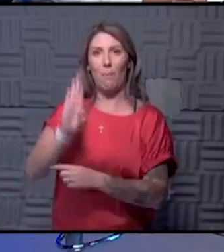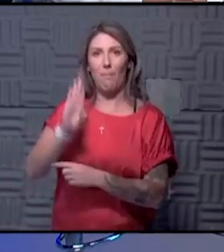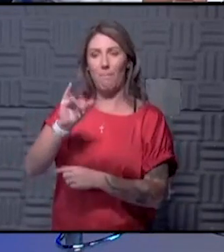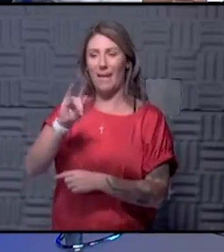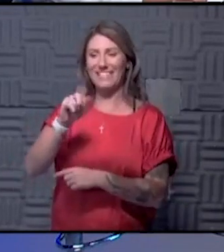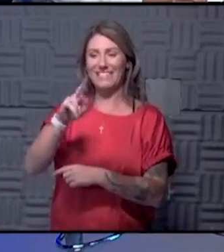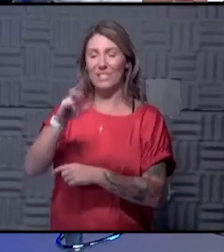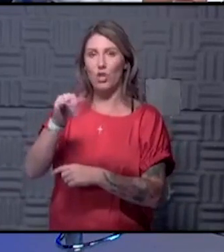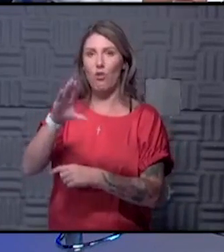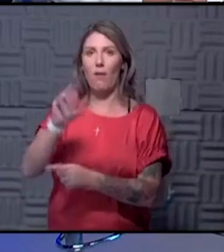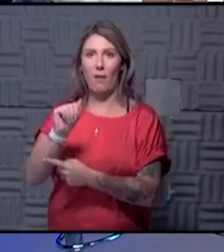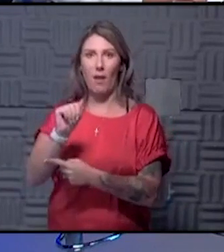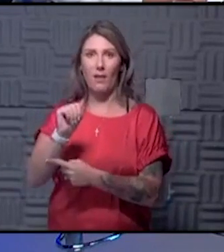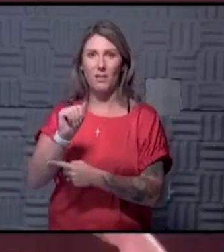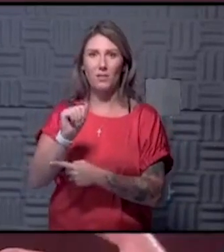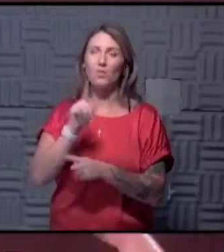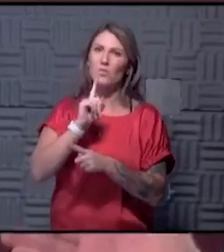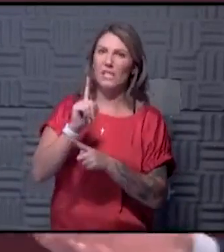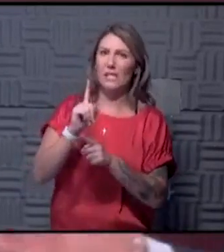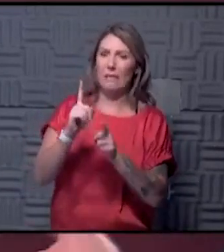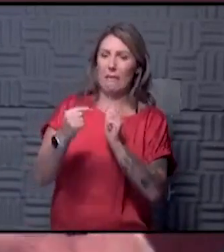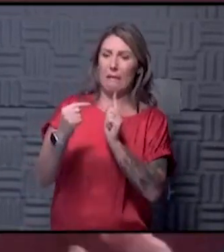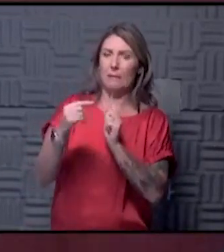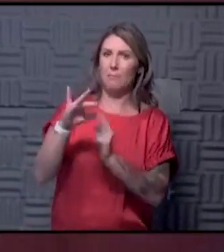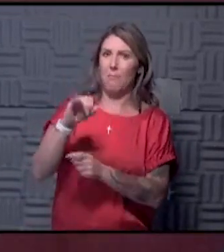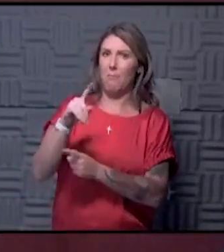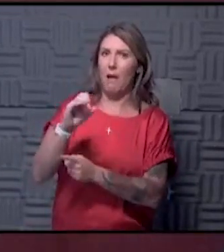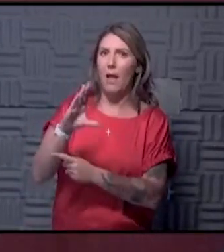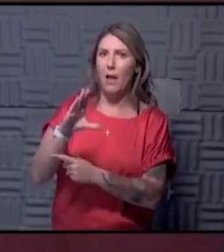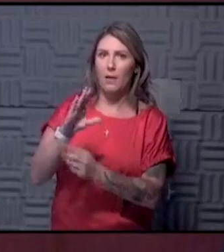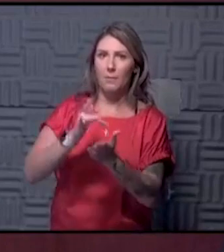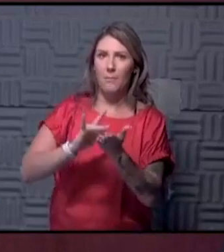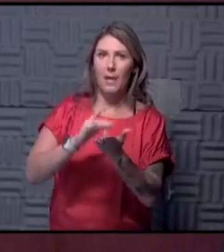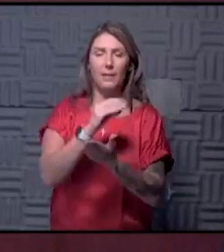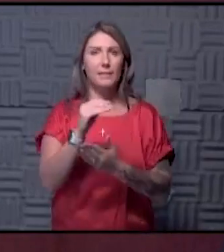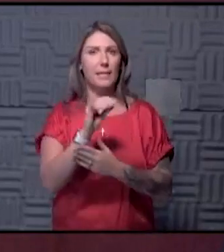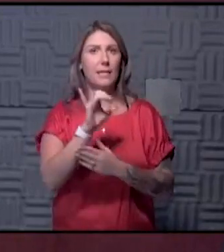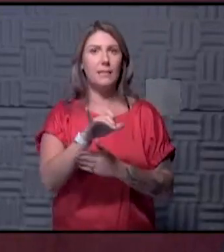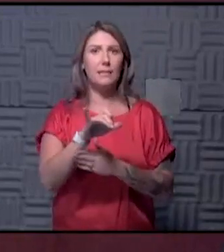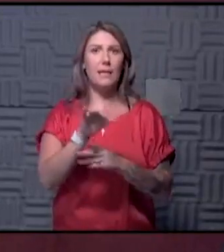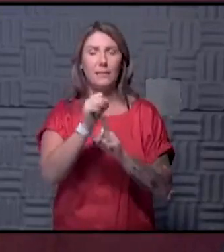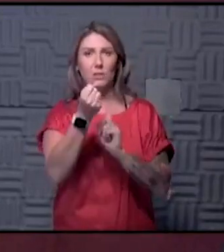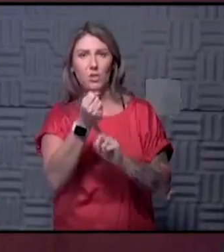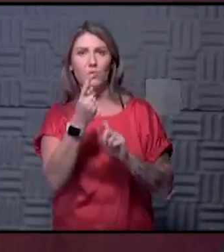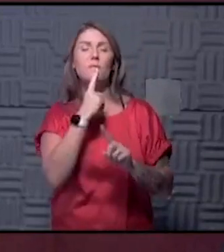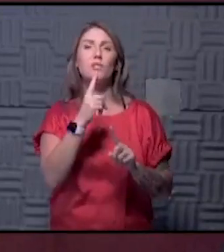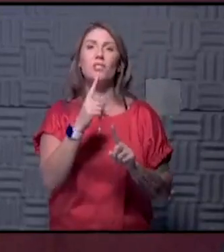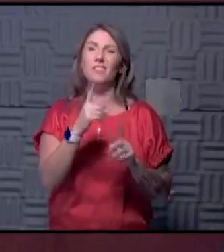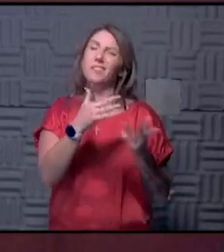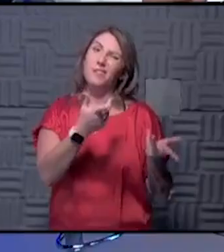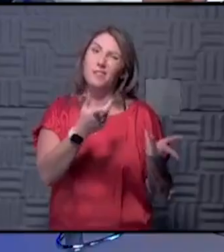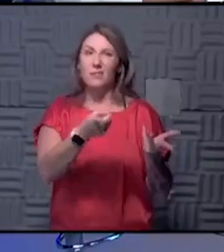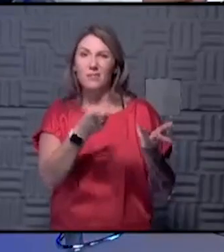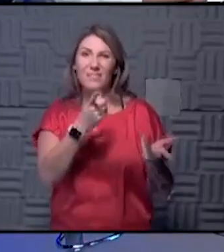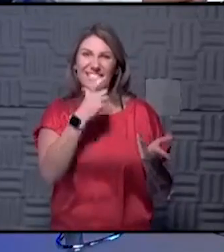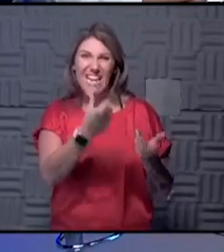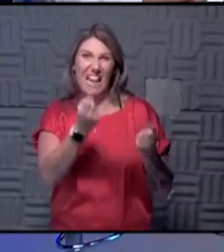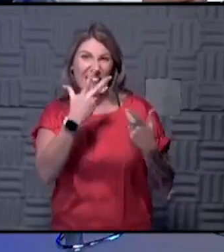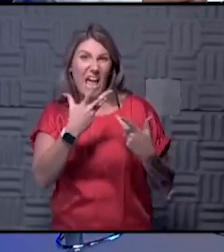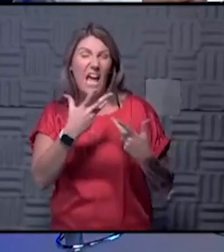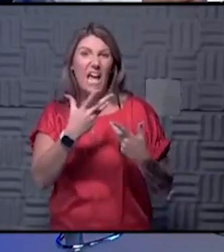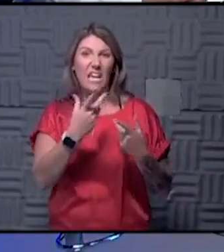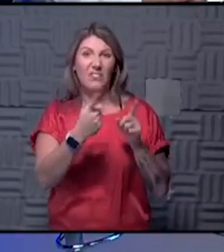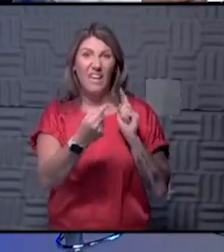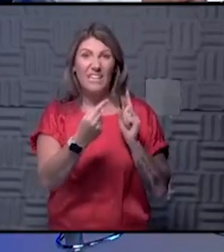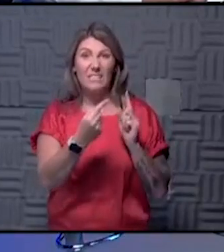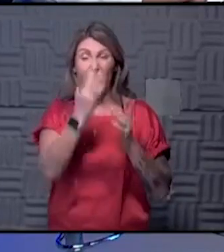it's really on the antibiotic side as opposed to the antiviral side. But in this case with COVID, clearly it's viral in origin. Yeah. So there aren't a lot of antiviral therapies,